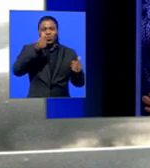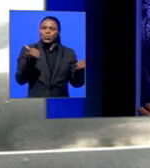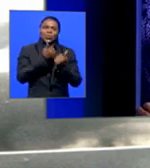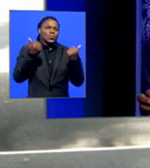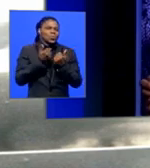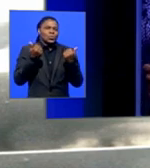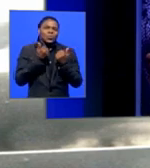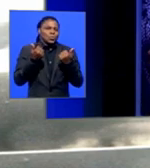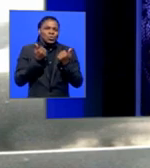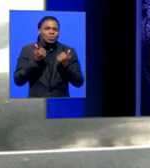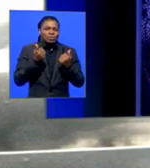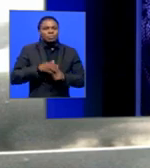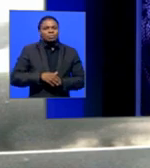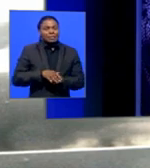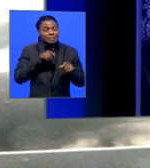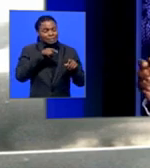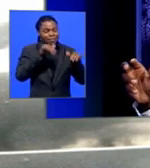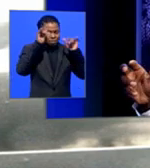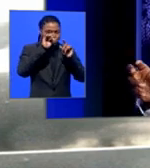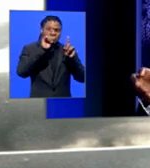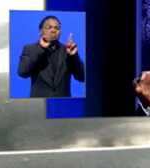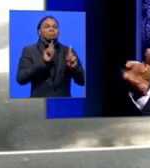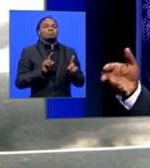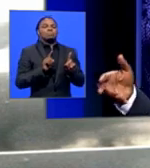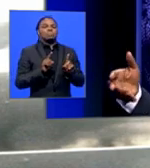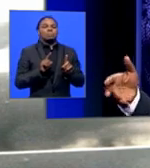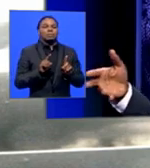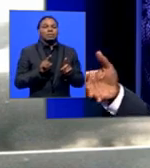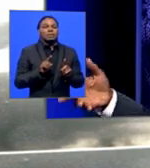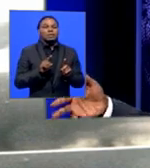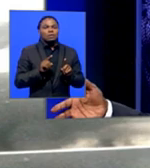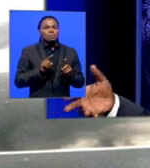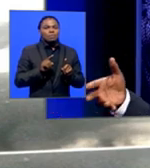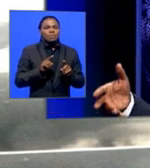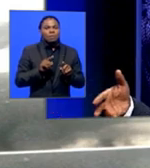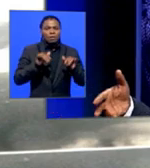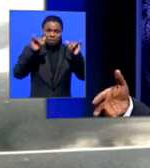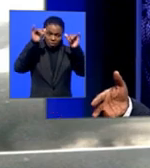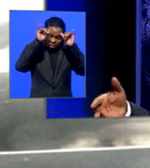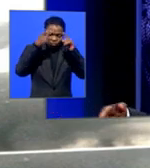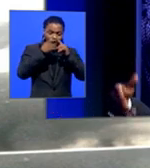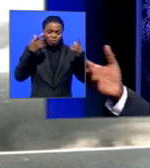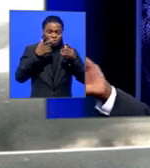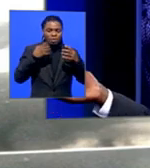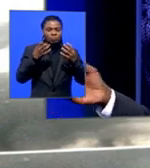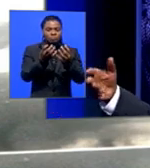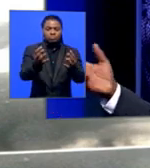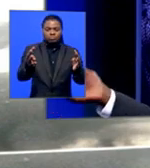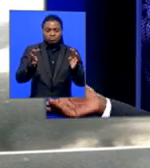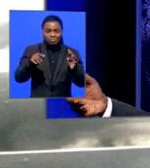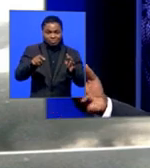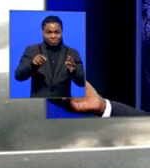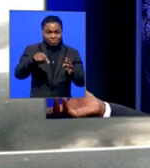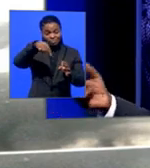chosen, and then sometimes, in fact, that cow should come directly from the kraal, not just bought, you